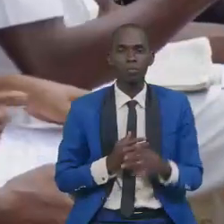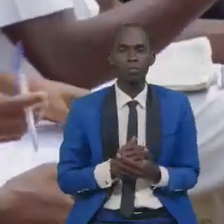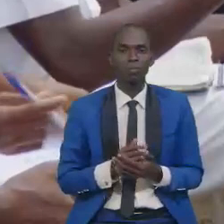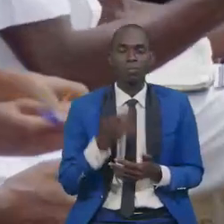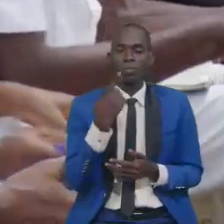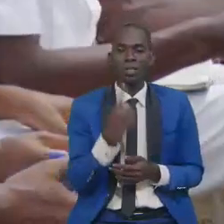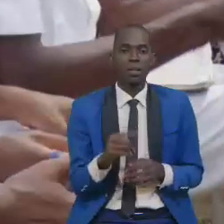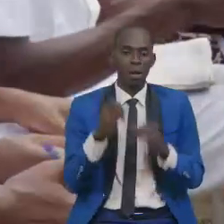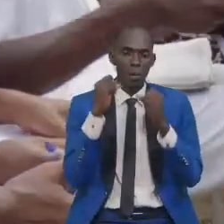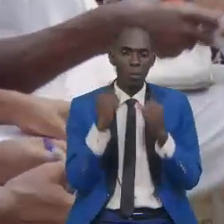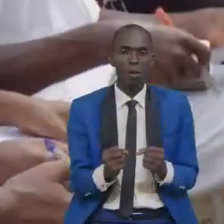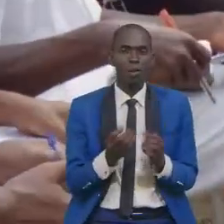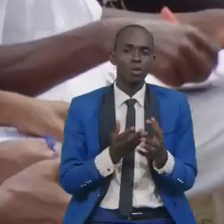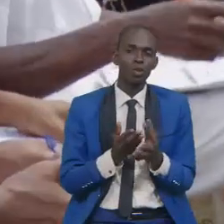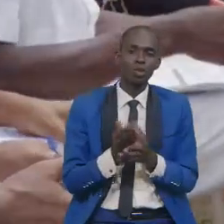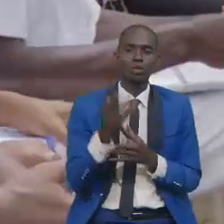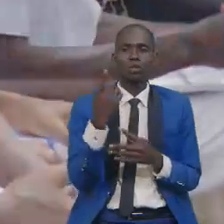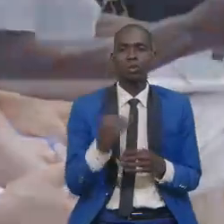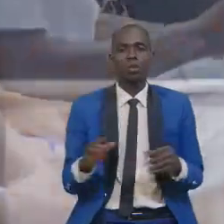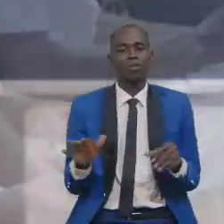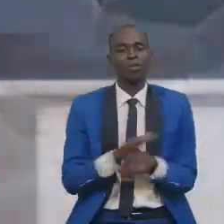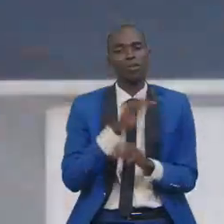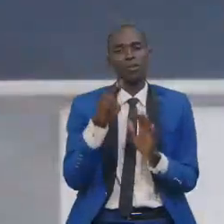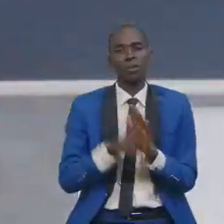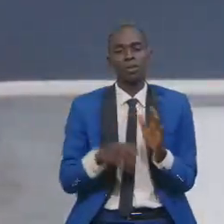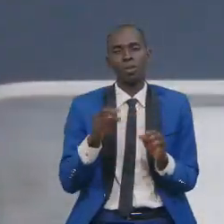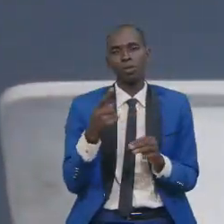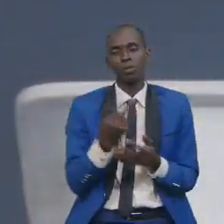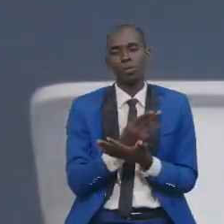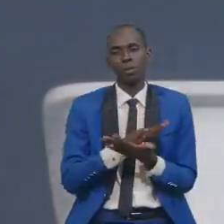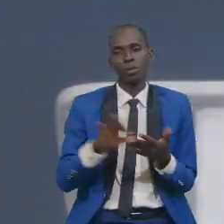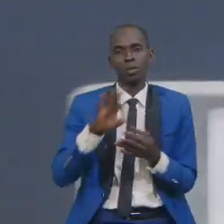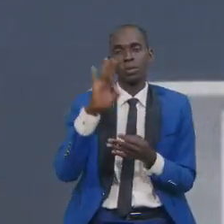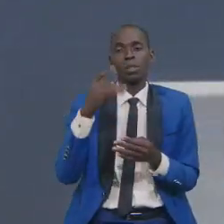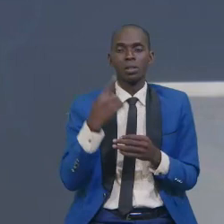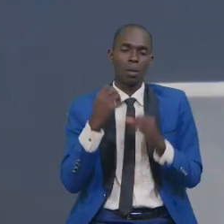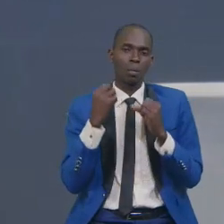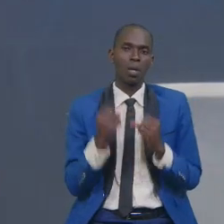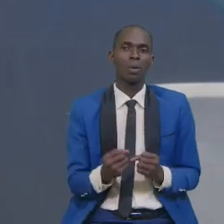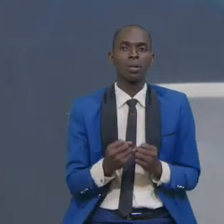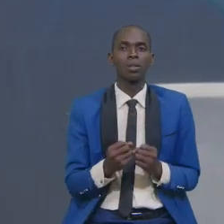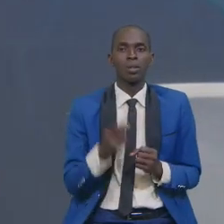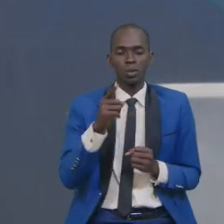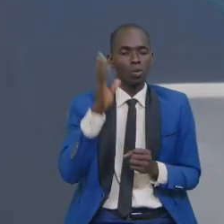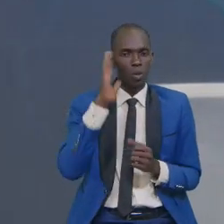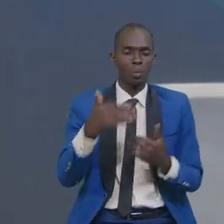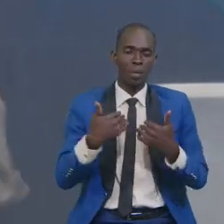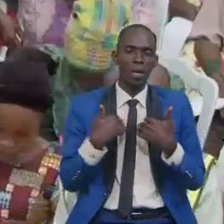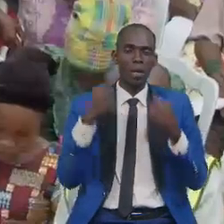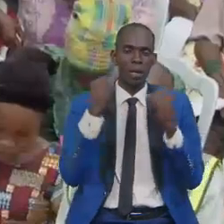powers through the fullness of the Holy Ghost the power the power your heart power